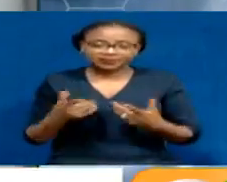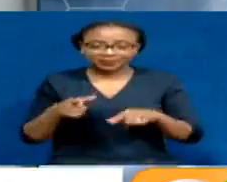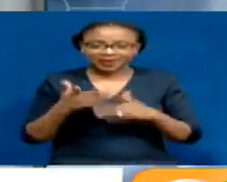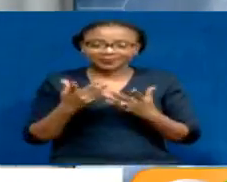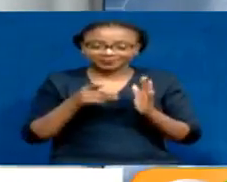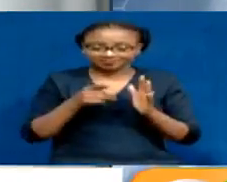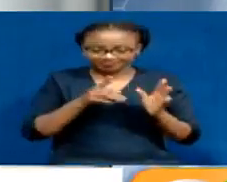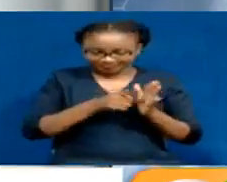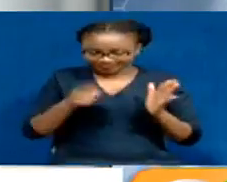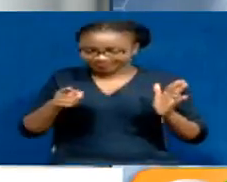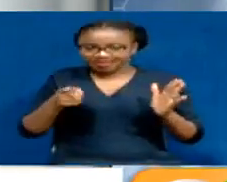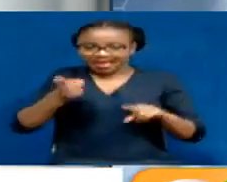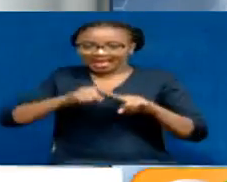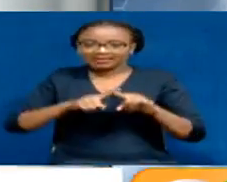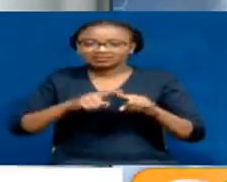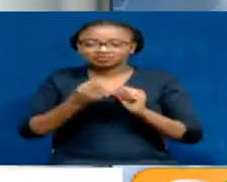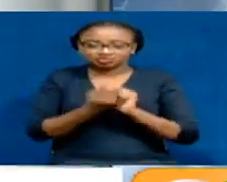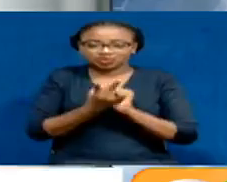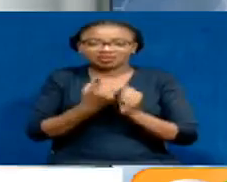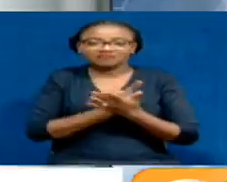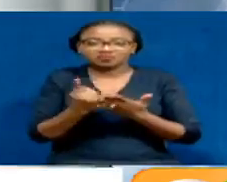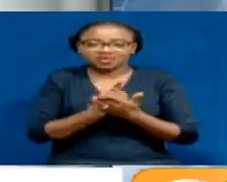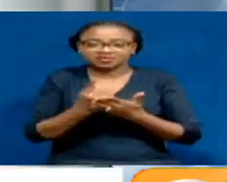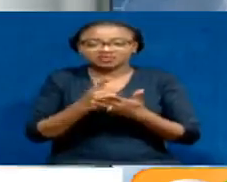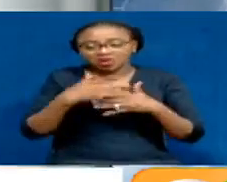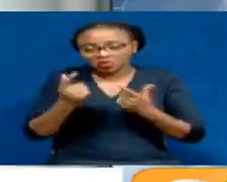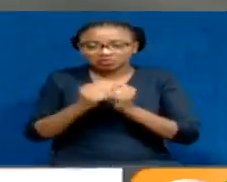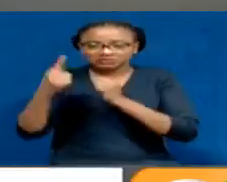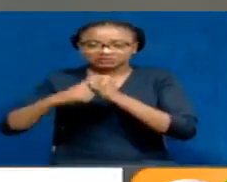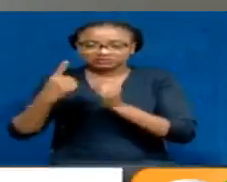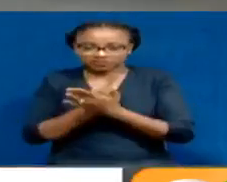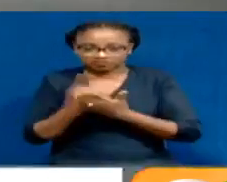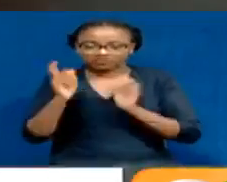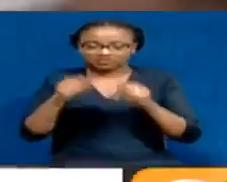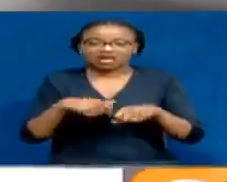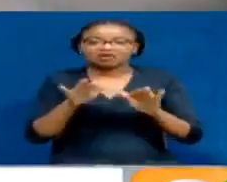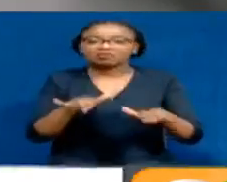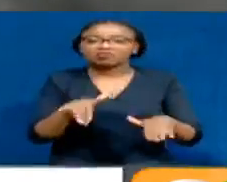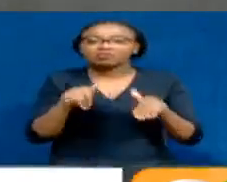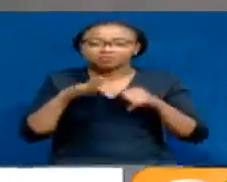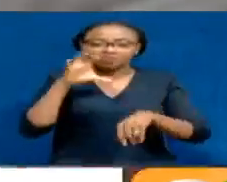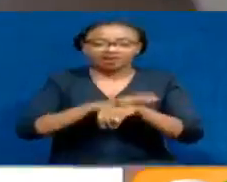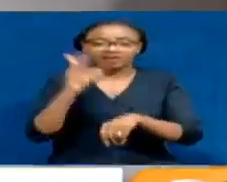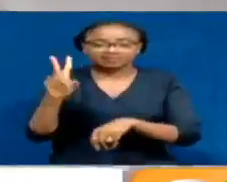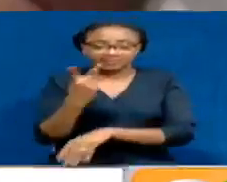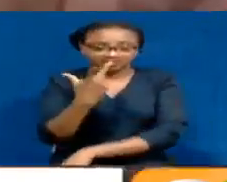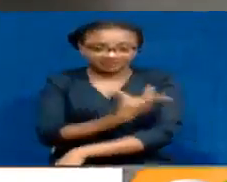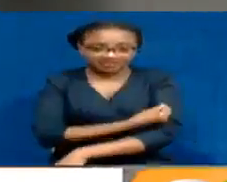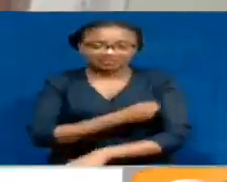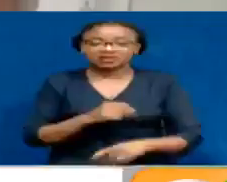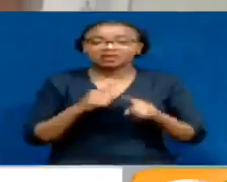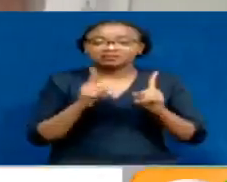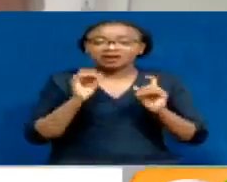the interval period was further extended to 12 and up to 16 weeks. When examining the effects of a delay of up